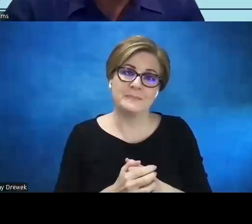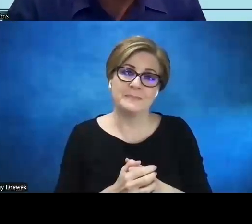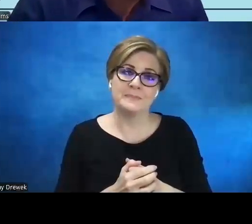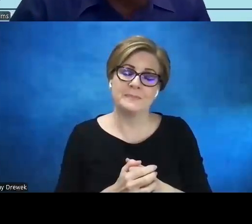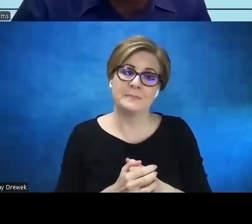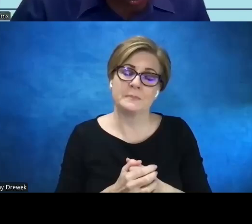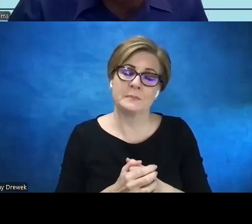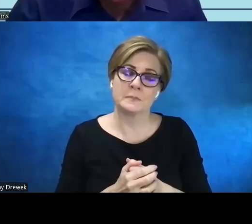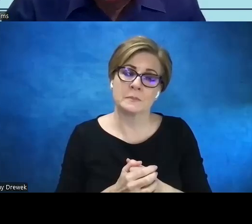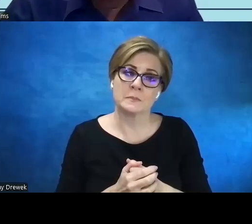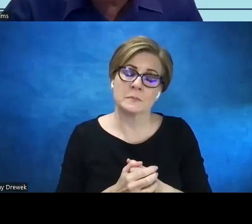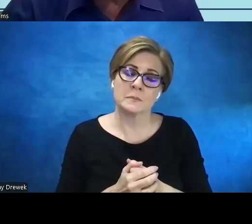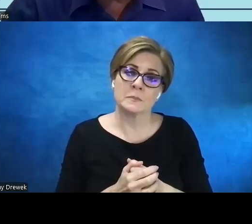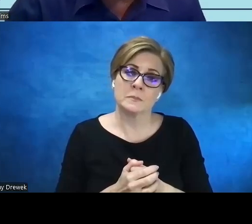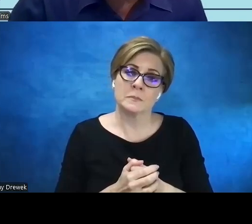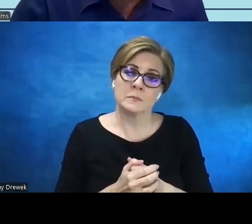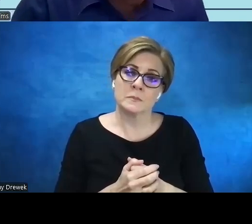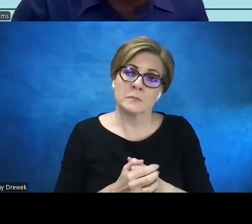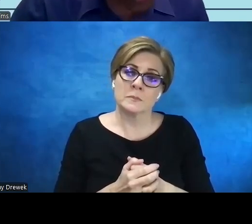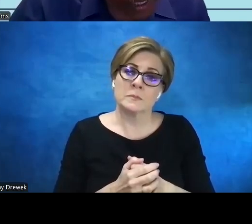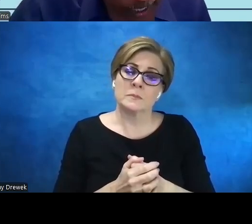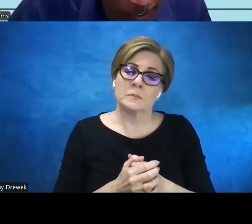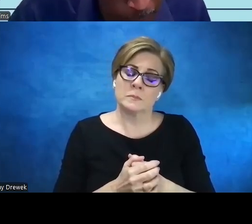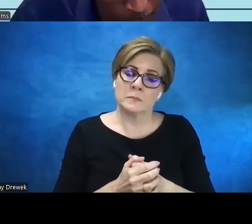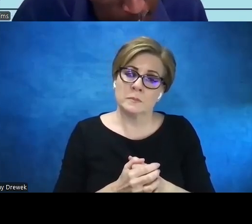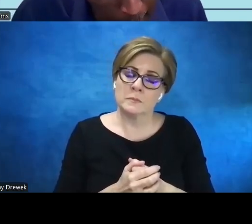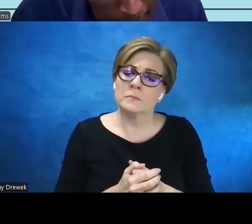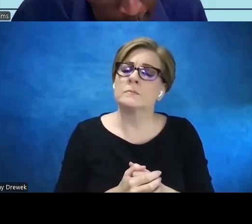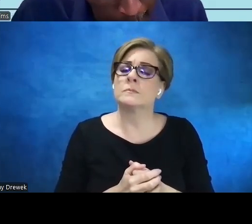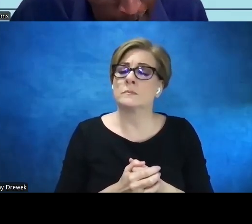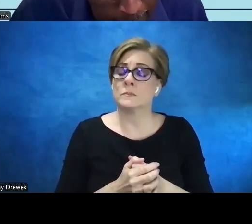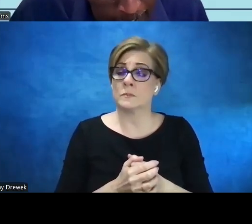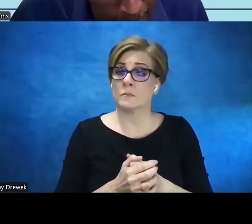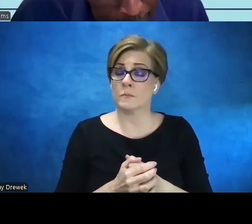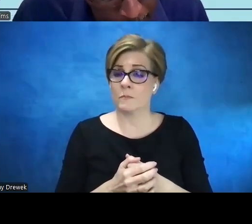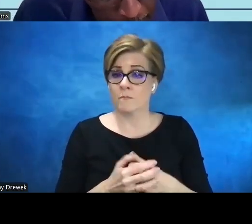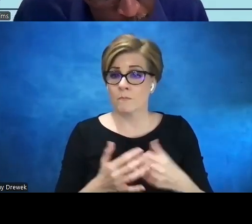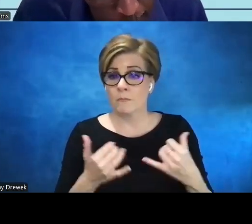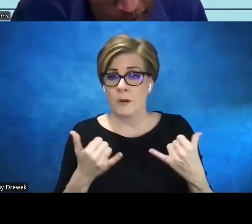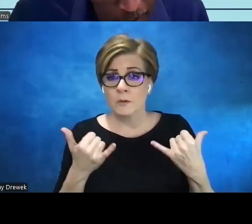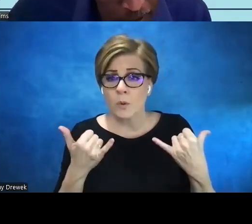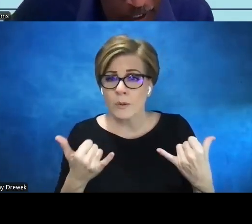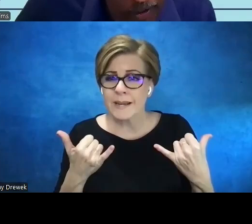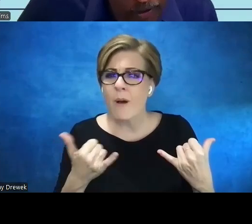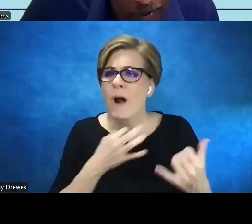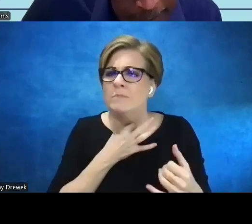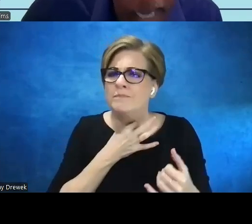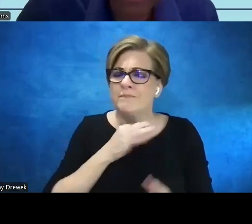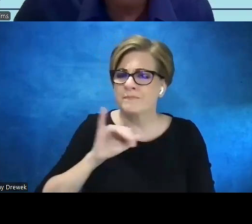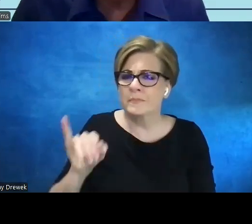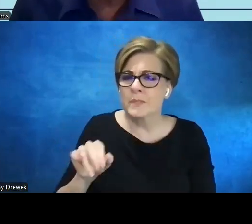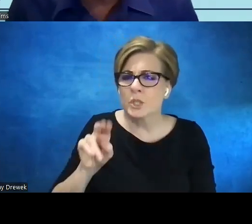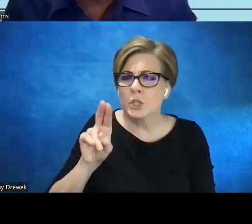Now, at this point, wanted to find out if we happen to have Julie